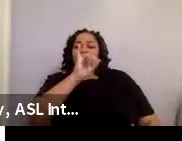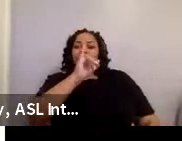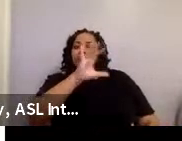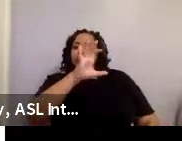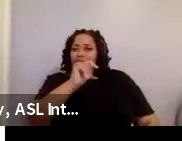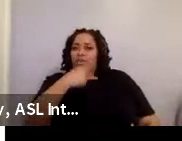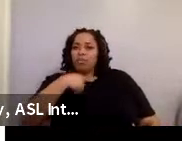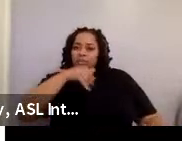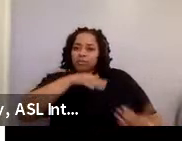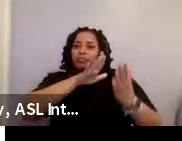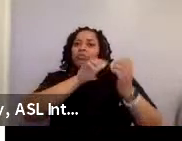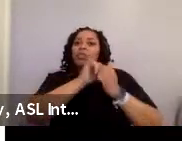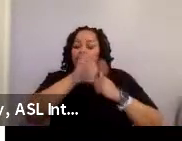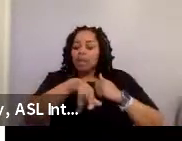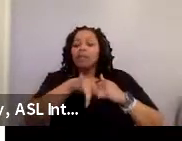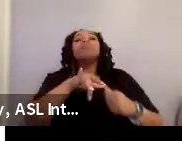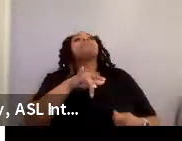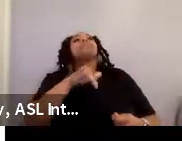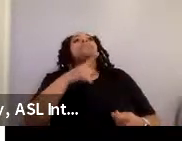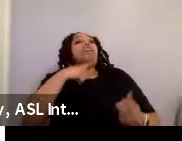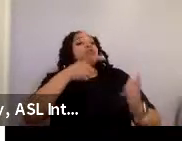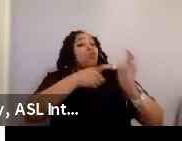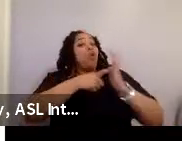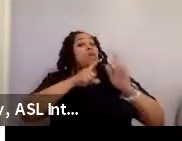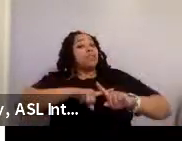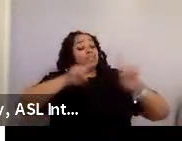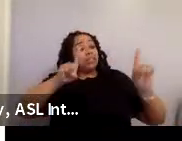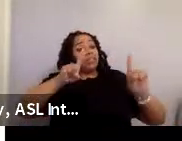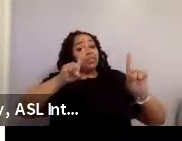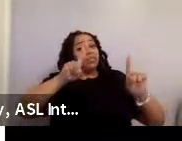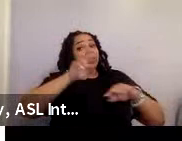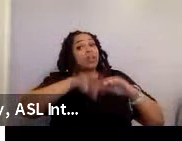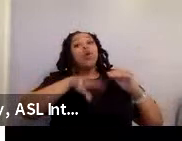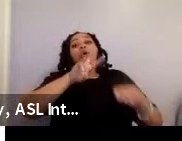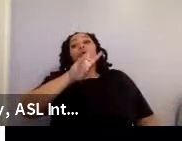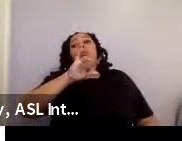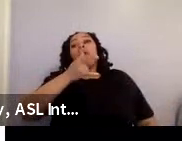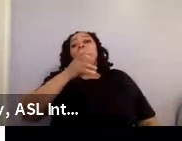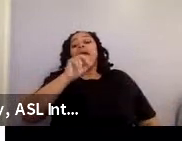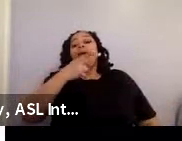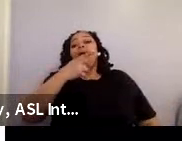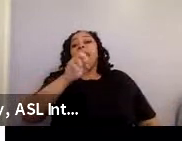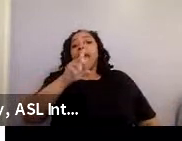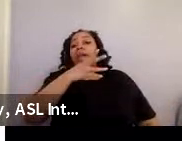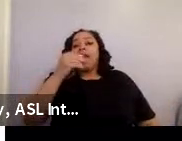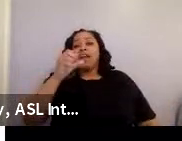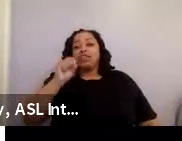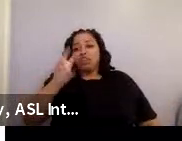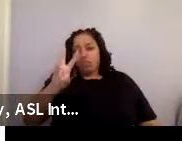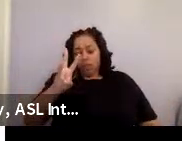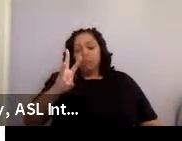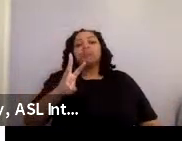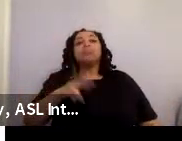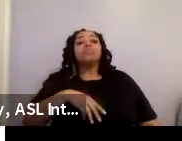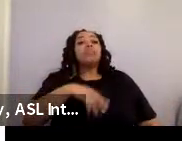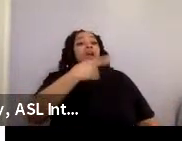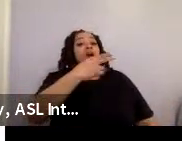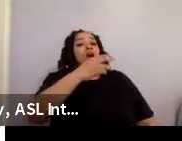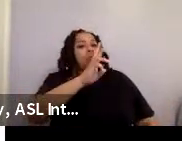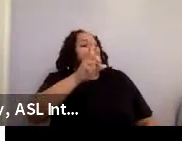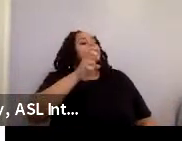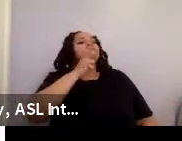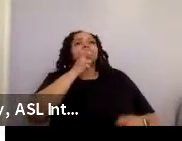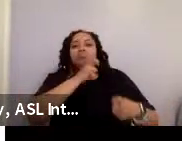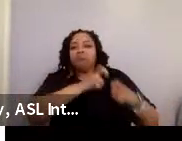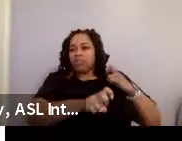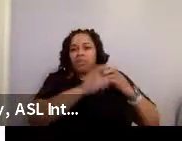So its requirements are different from WCAG and those requirements for software. Hardware is much more difficult to